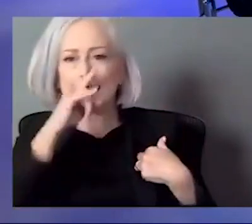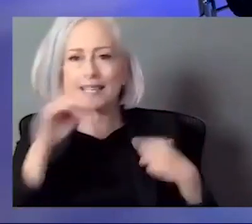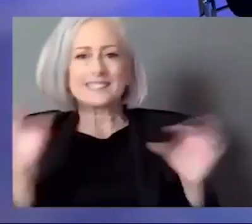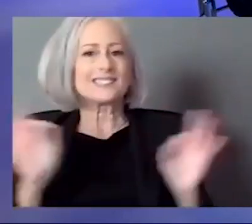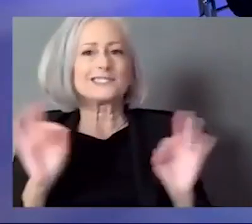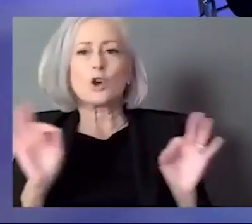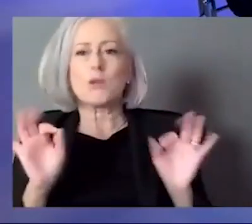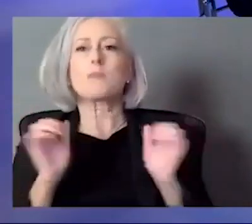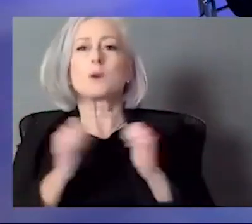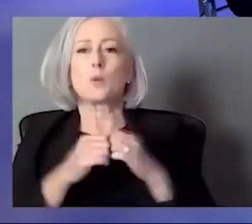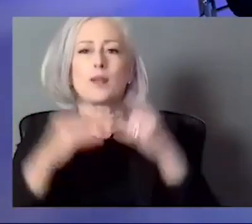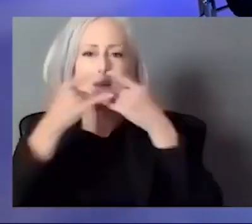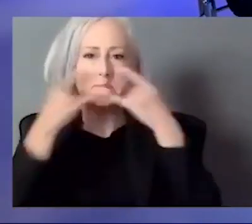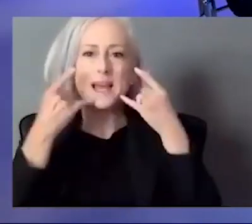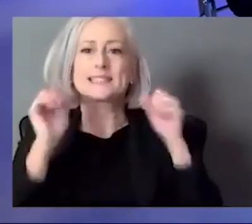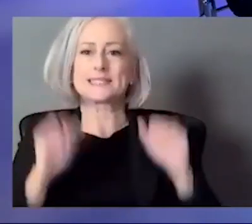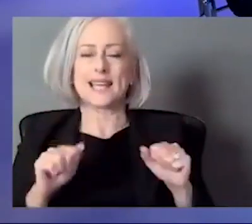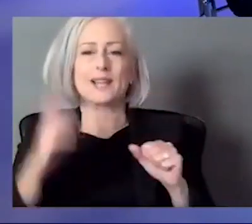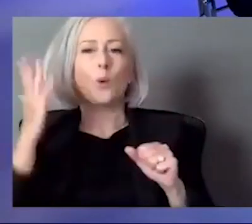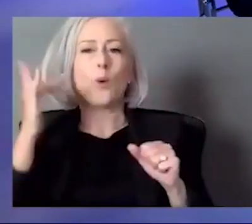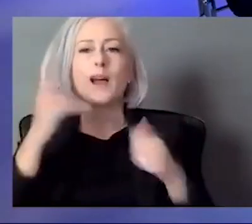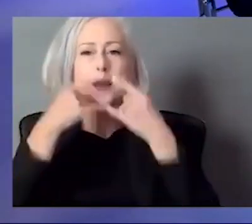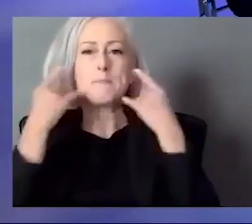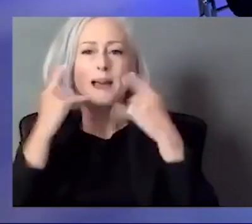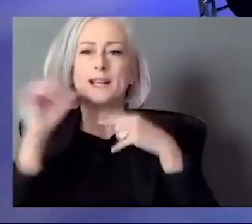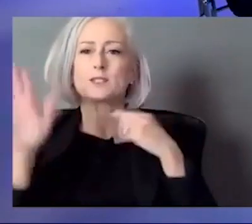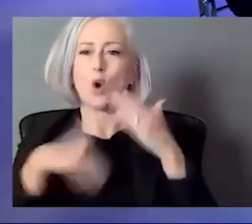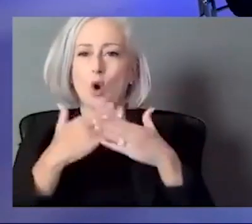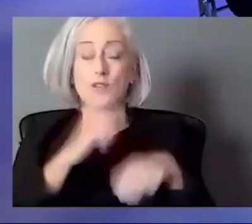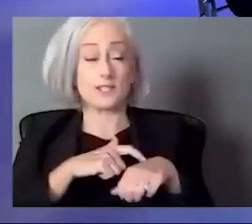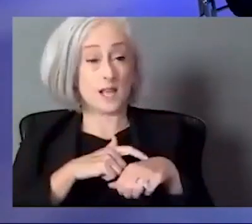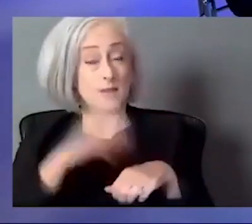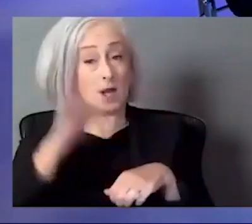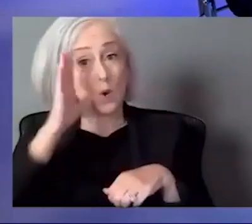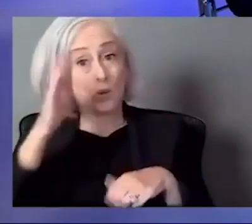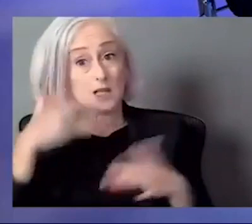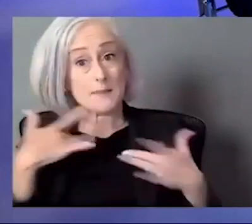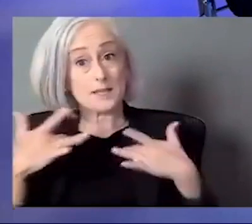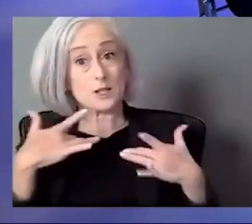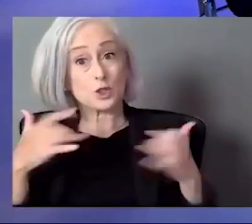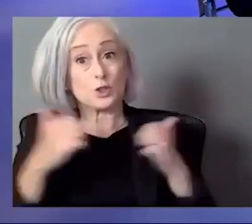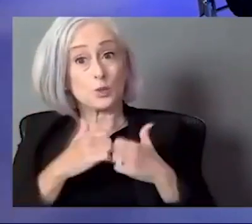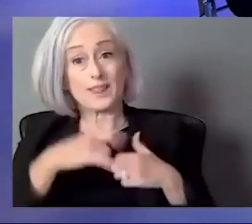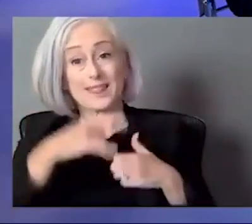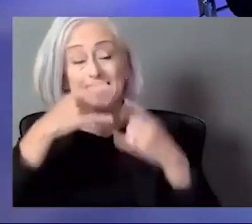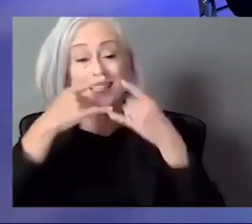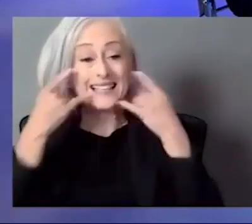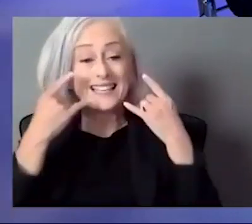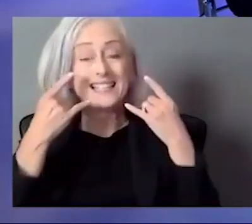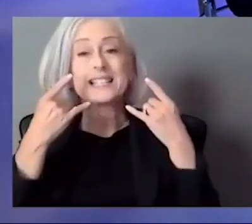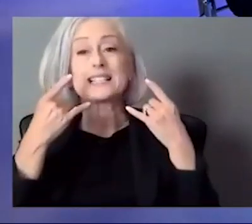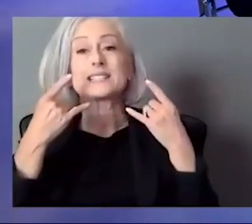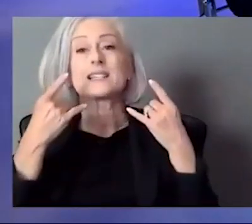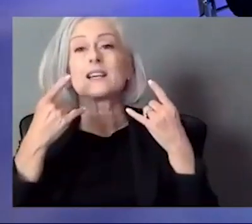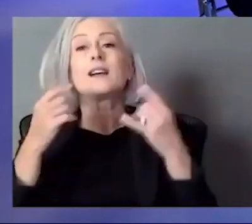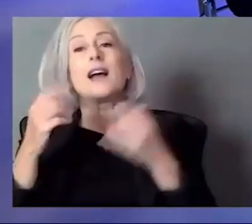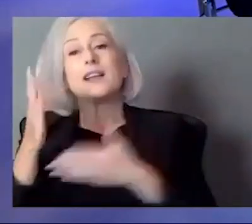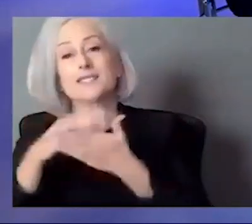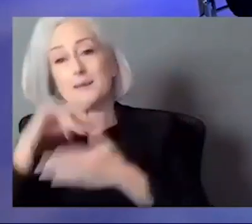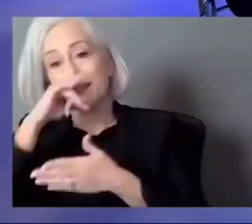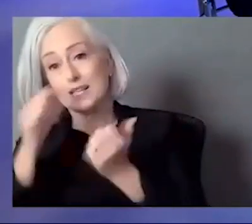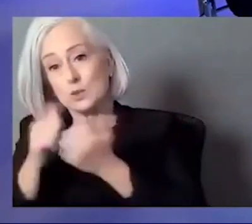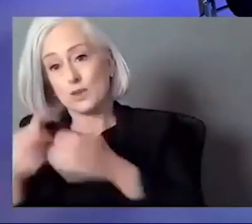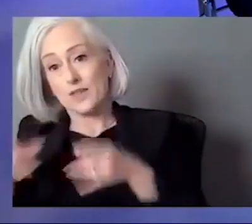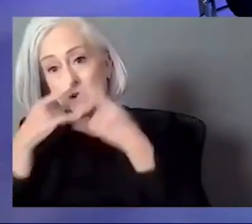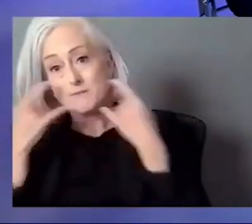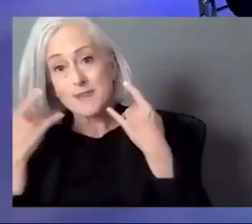But should they be concerned that we now know they're going to be mixed in with kids who aren't masking? So what would be your final message? Mask if you can? I say mask if you